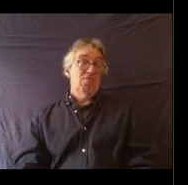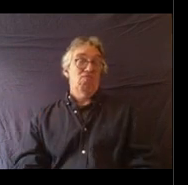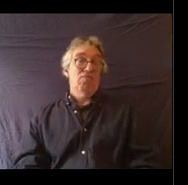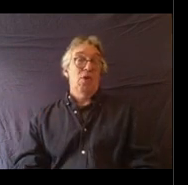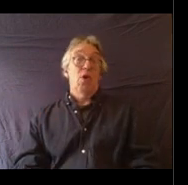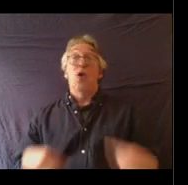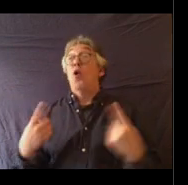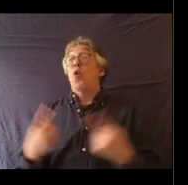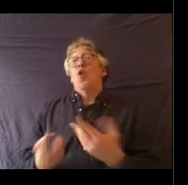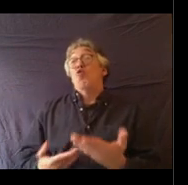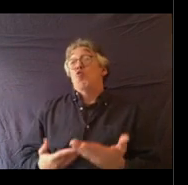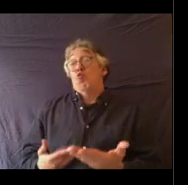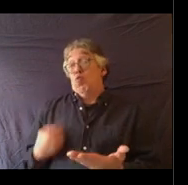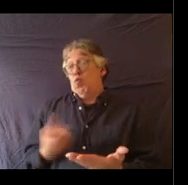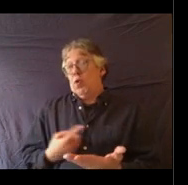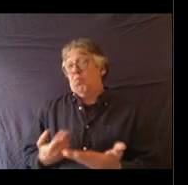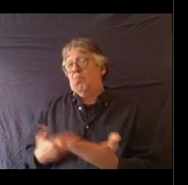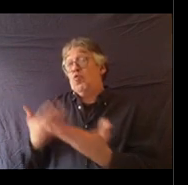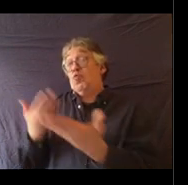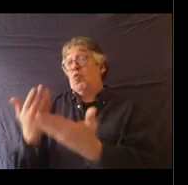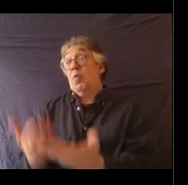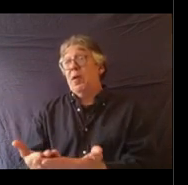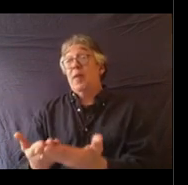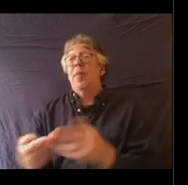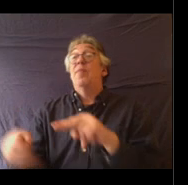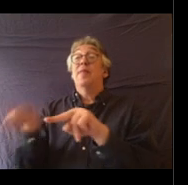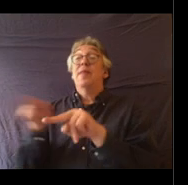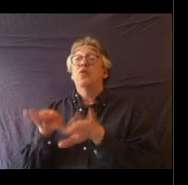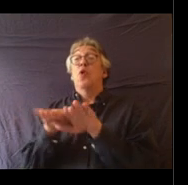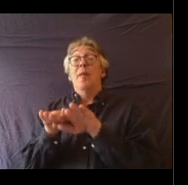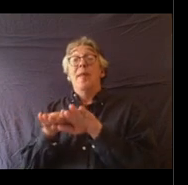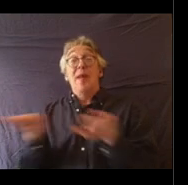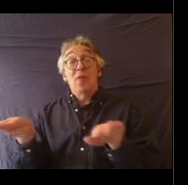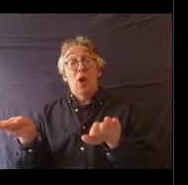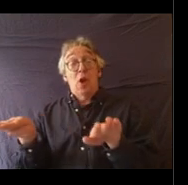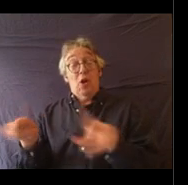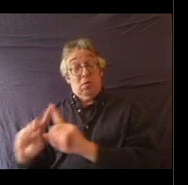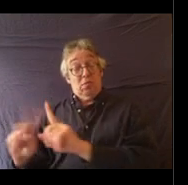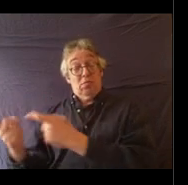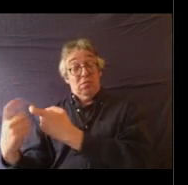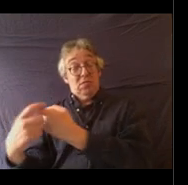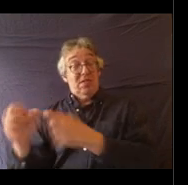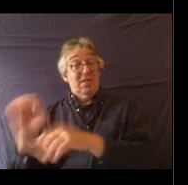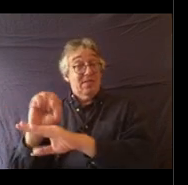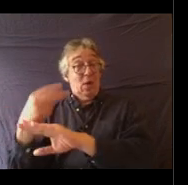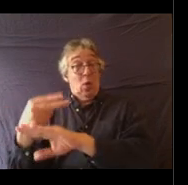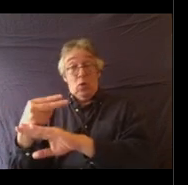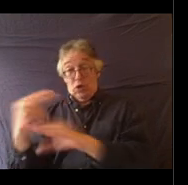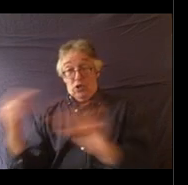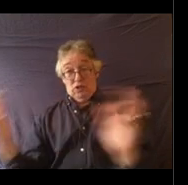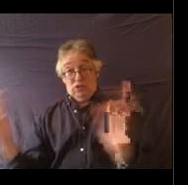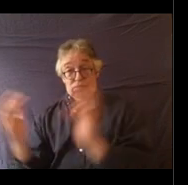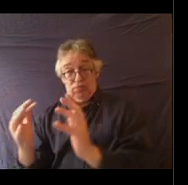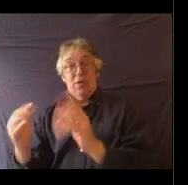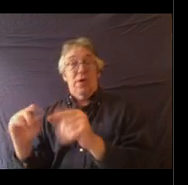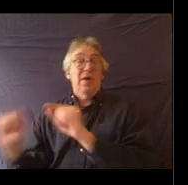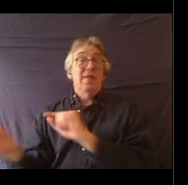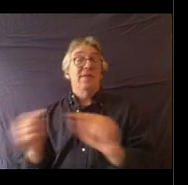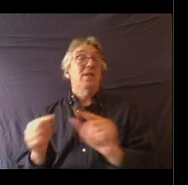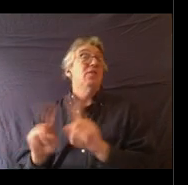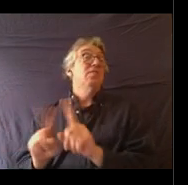at national level, all stakeholders sit down and discuss different procedures and codes of conduct. So when